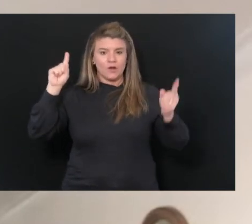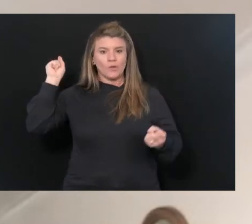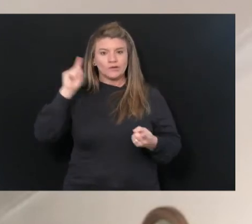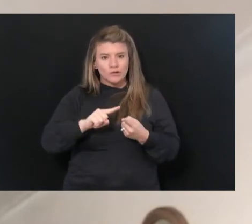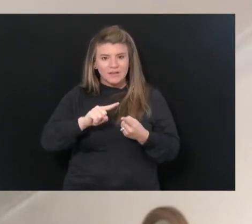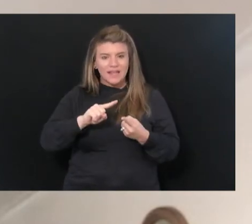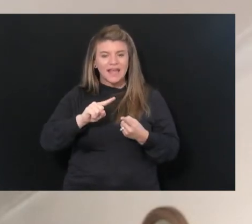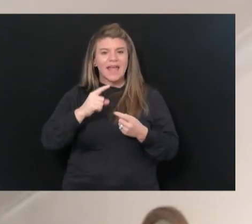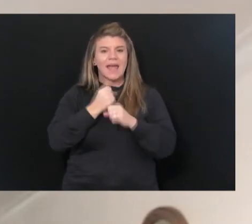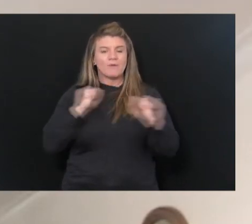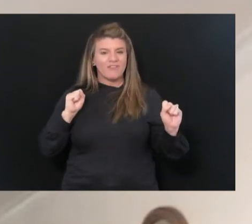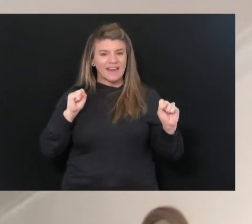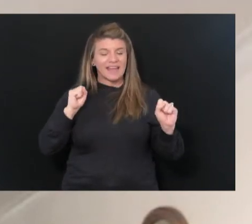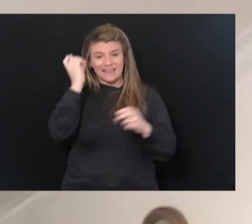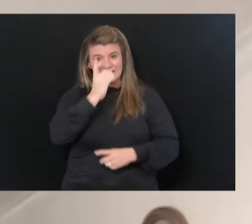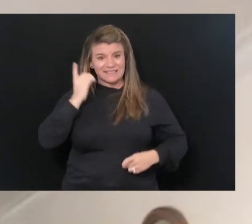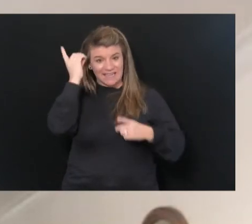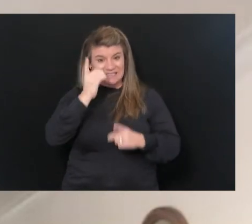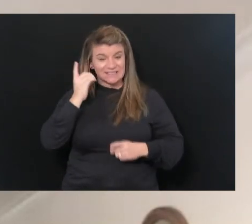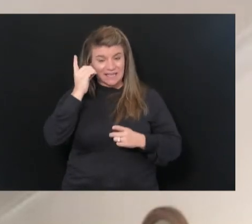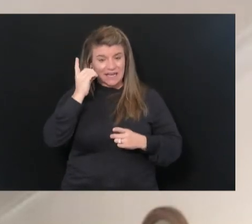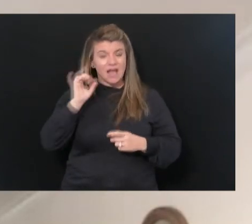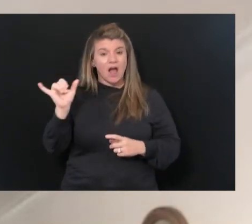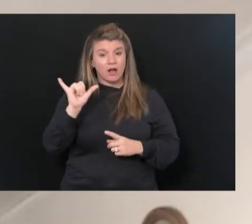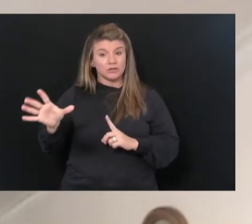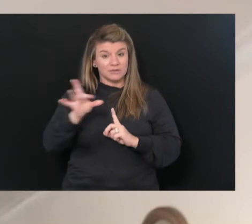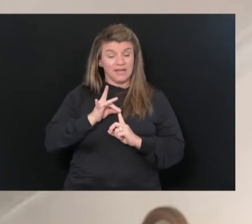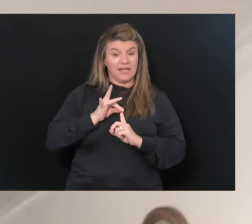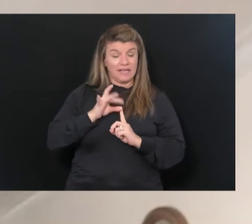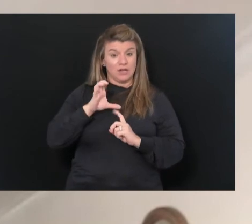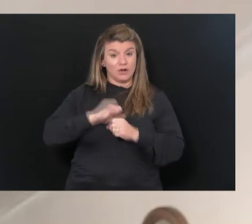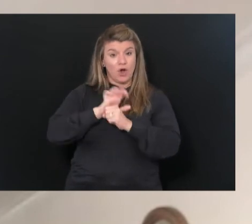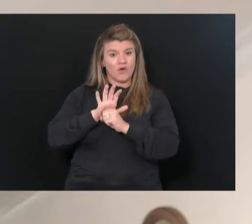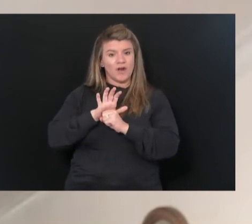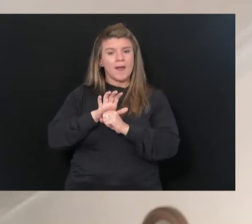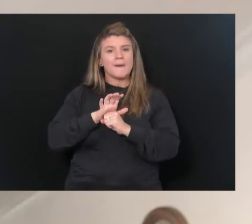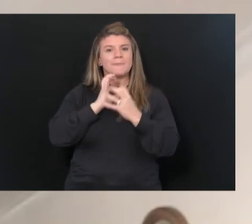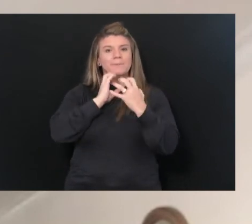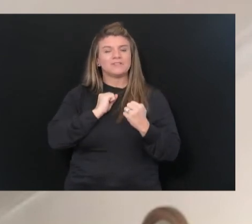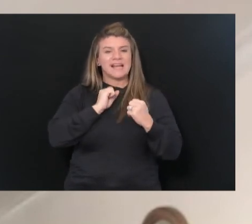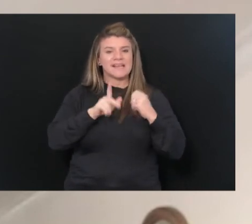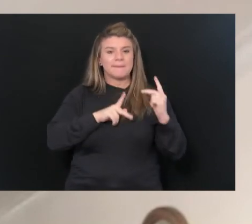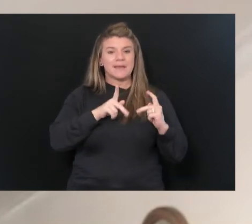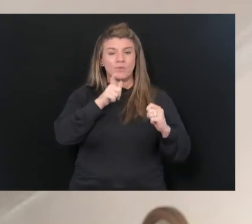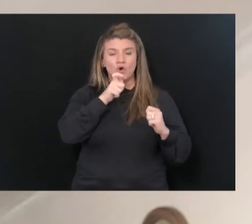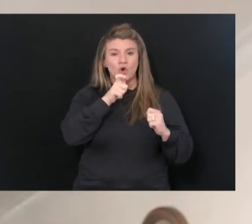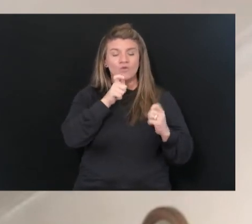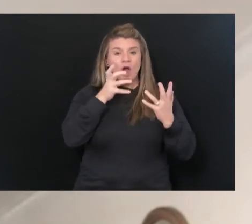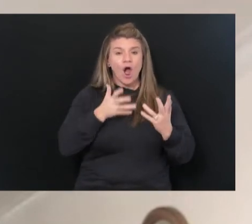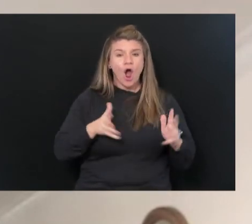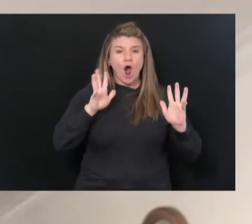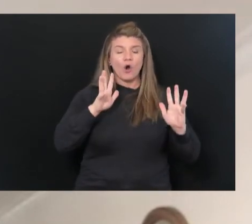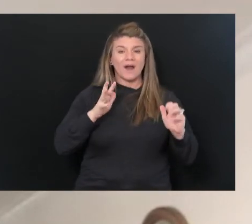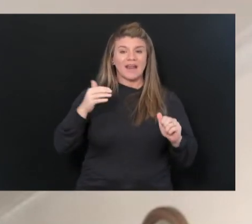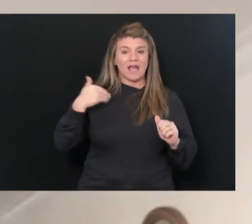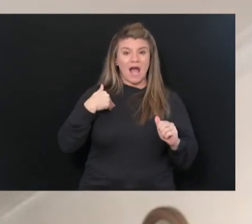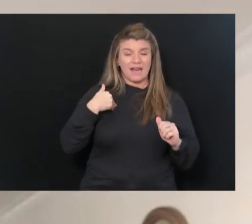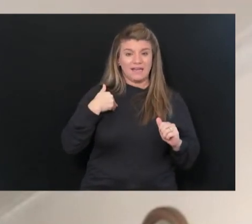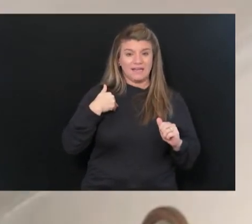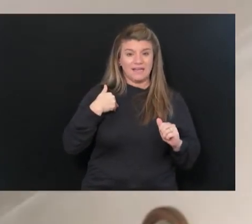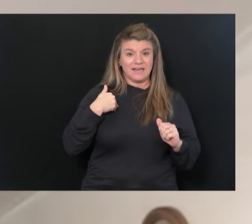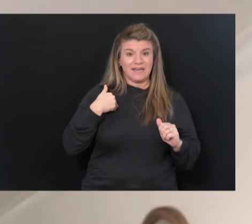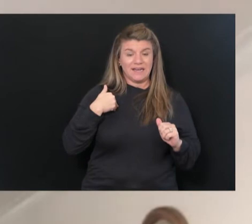preventing the disease, people from getting COVID-19, but protecting even people that have gotten COVID-19, a very small number